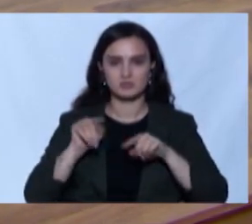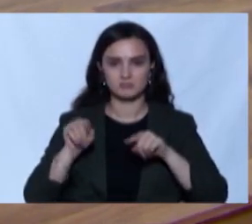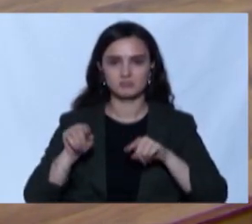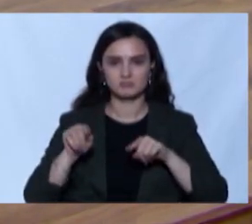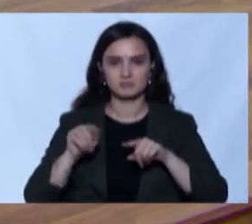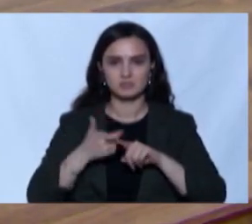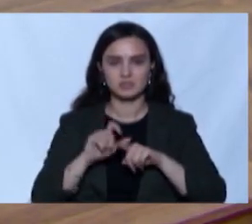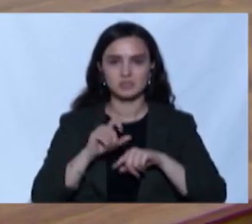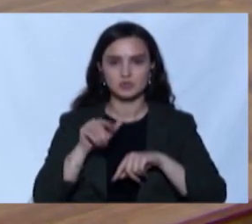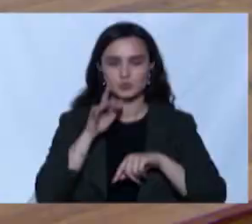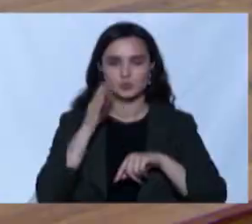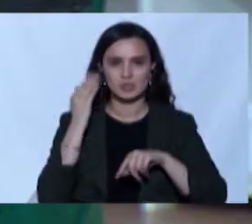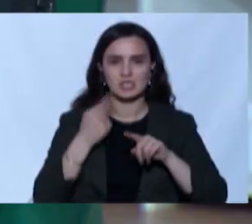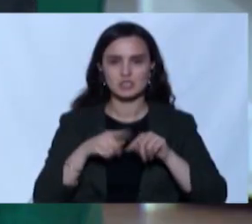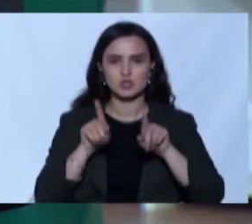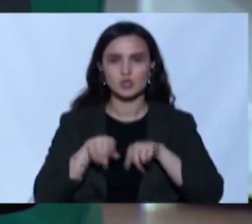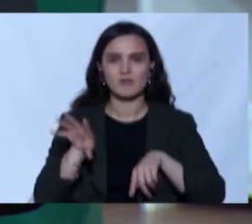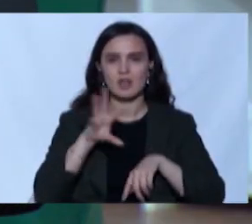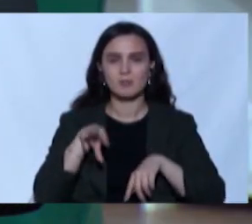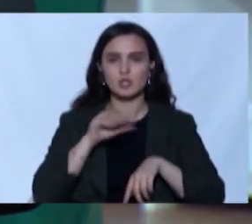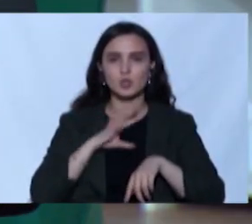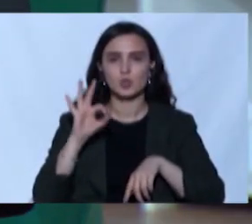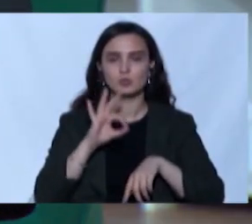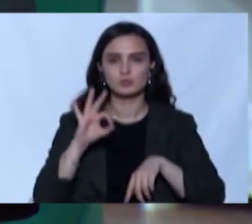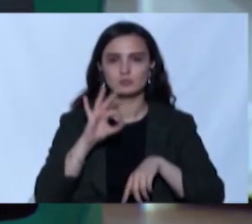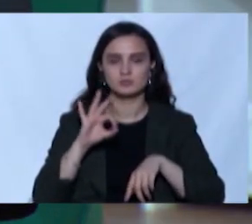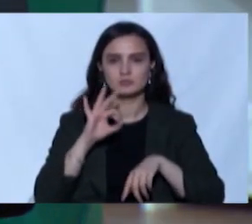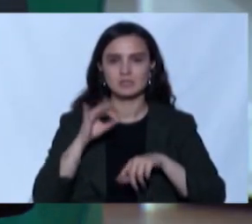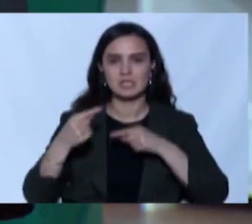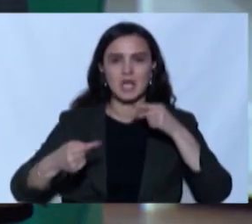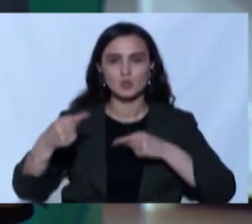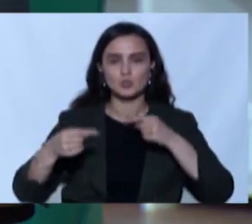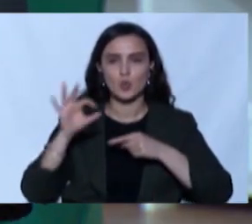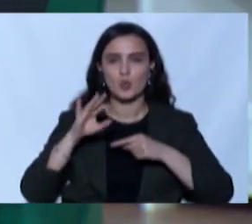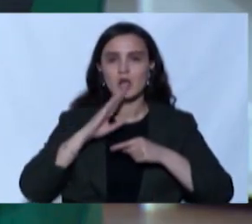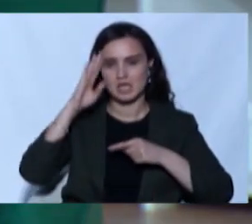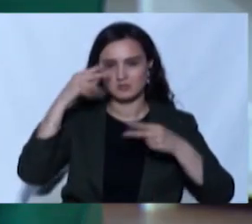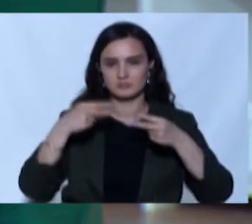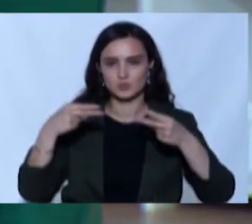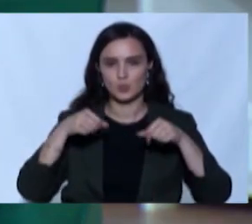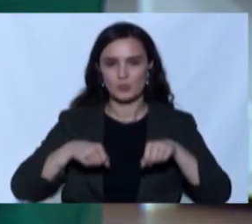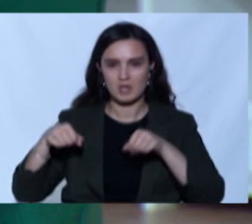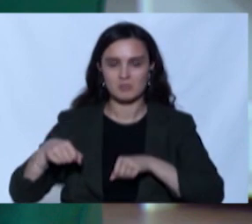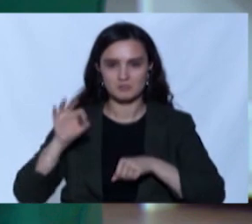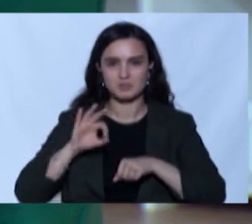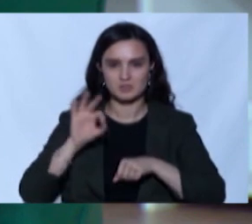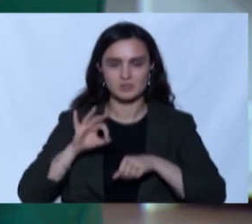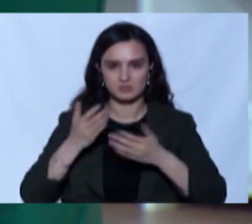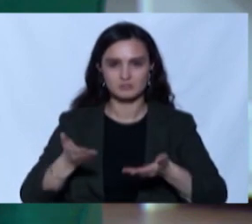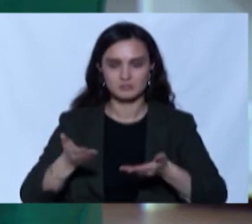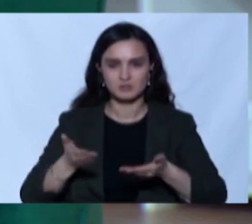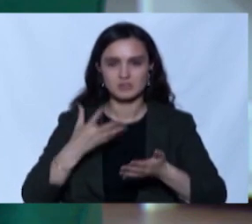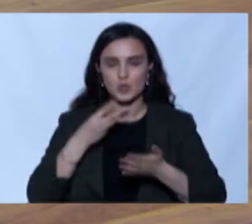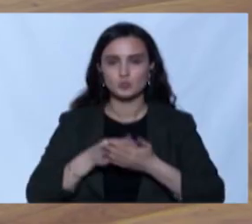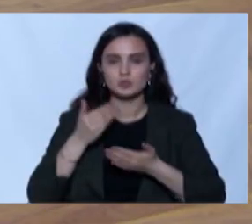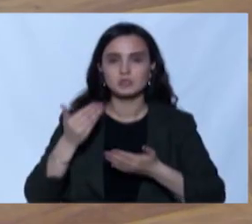book for the time, and this was all about arguing for the equal rights for women, the right to vote, the right to own